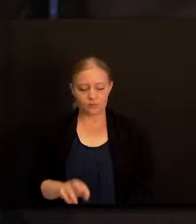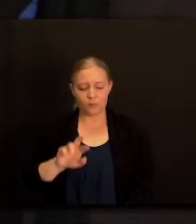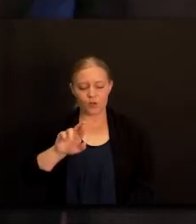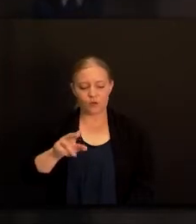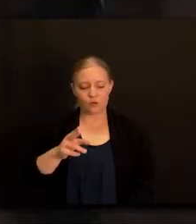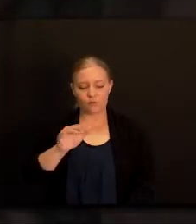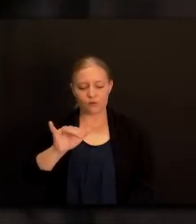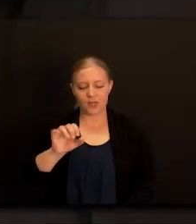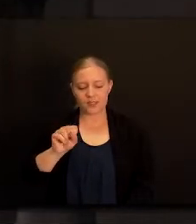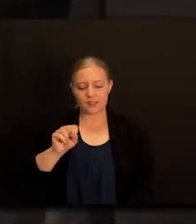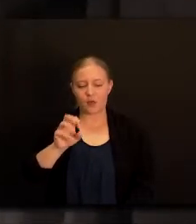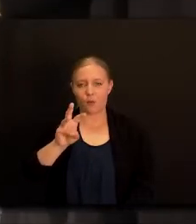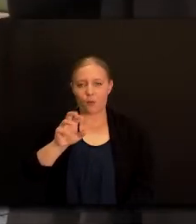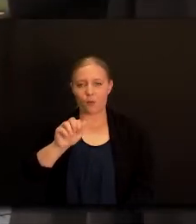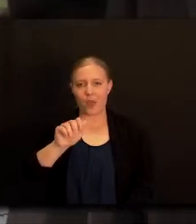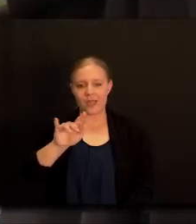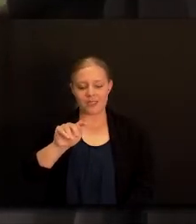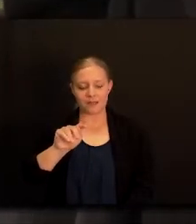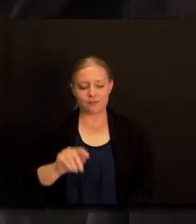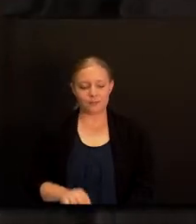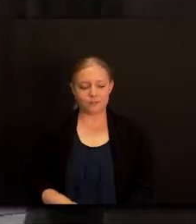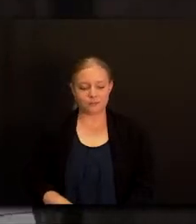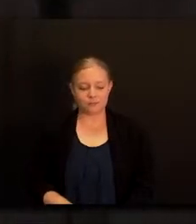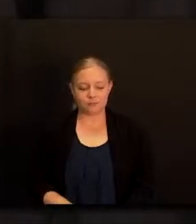Reese Janelle Waite.